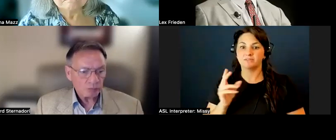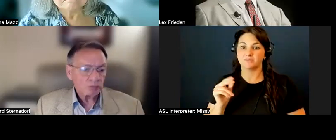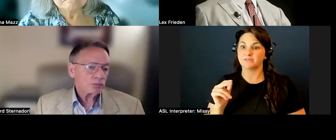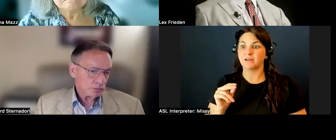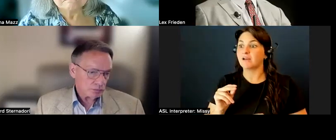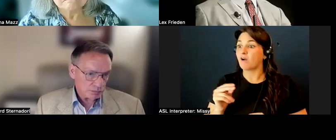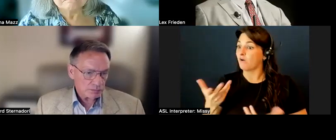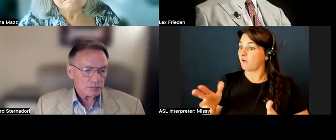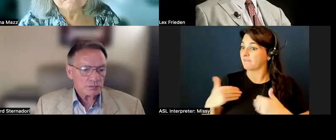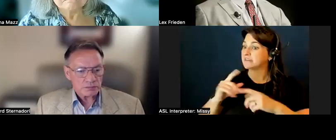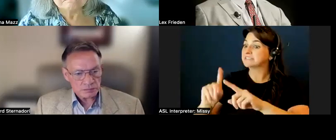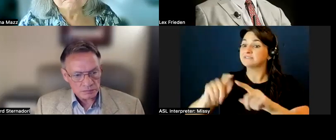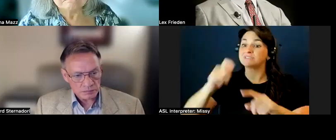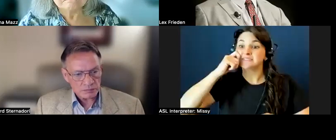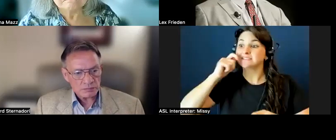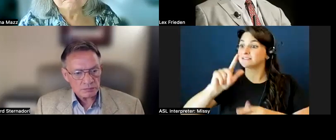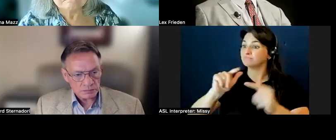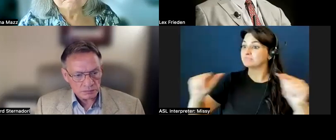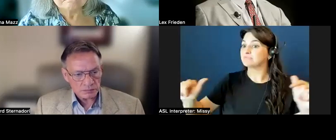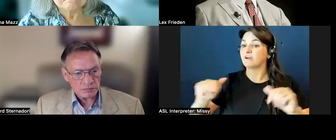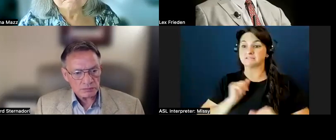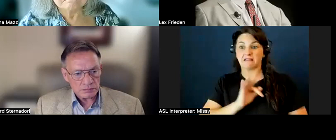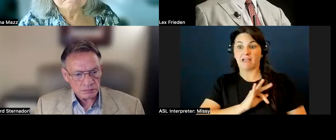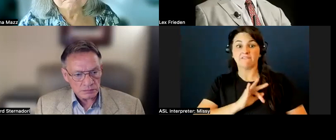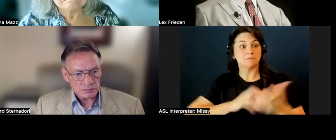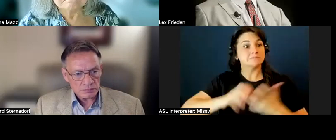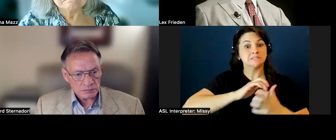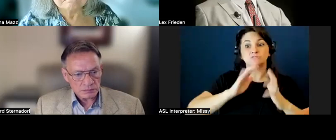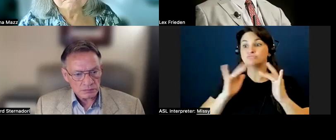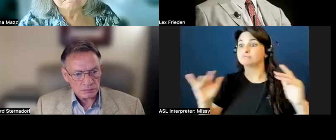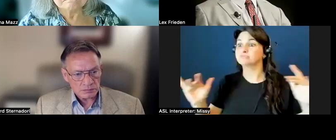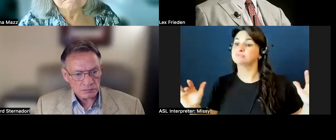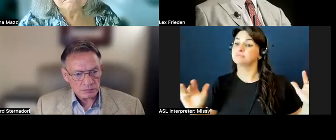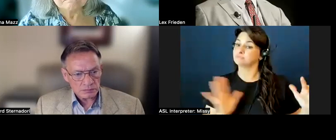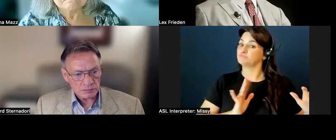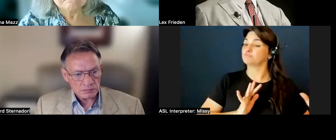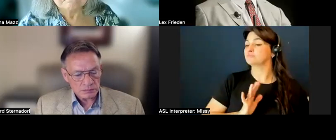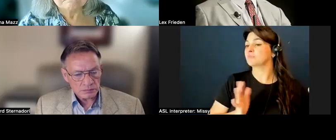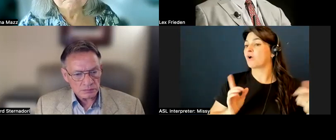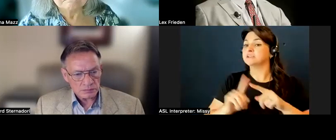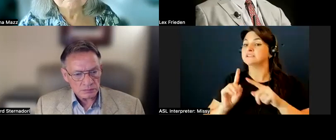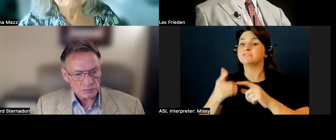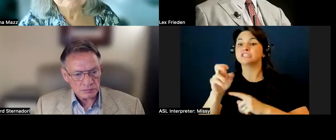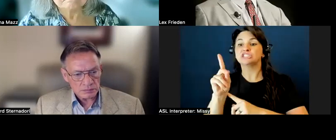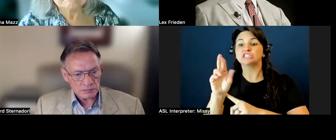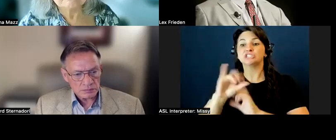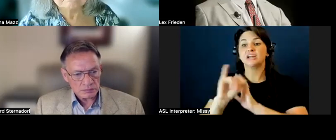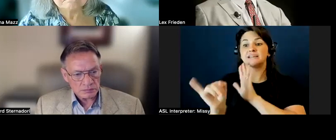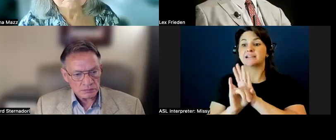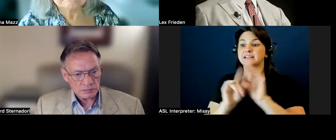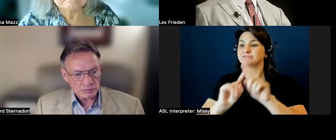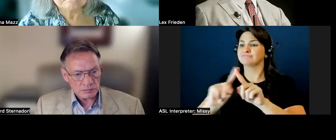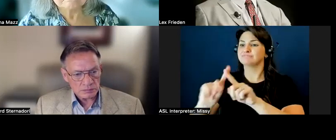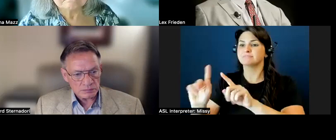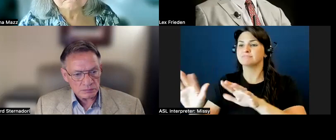or or on your staff, or whatever, or different gender identities, et cetera. I think it's got to be something that